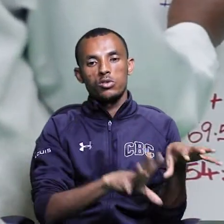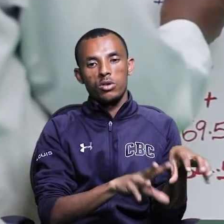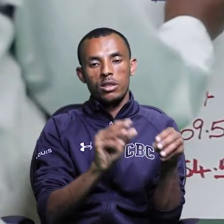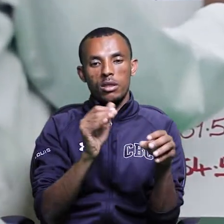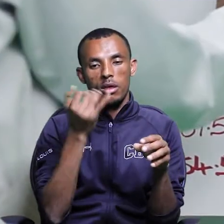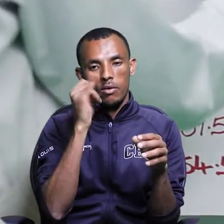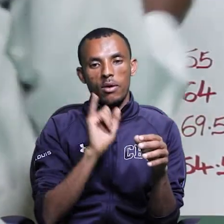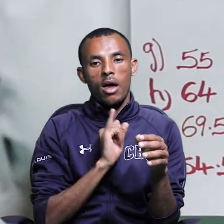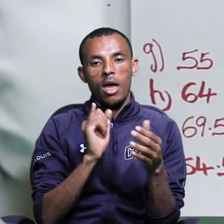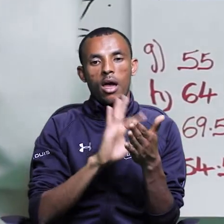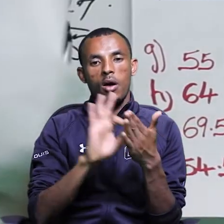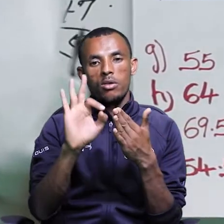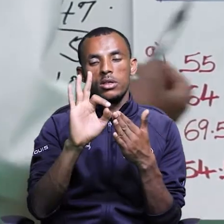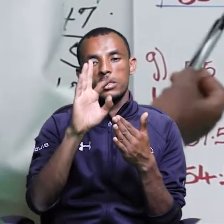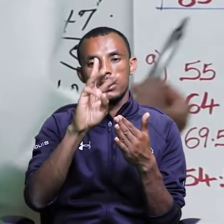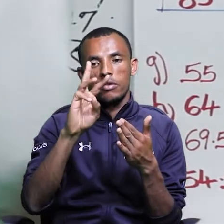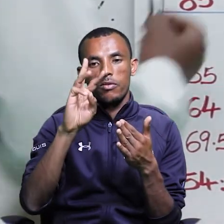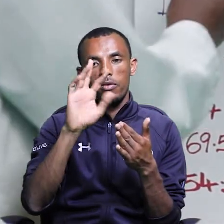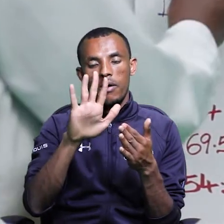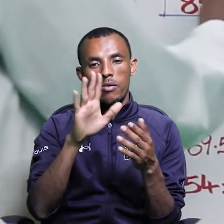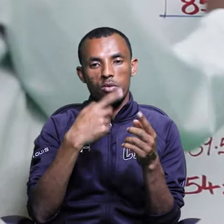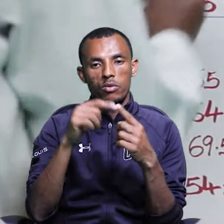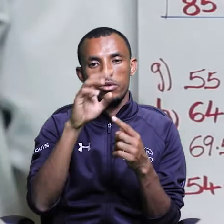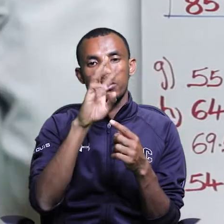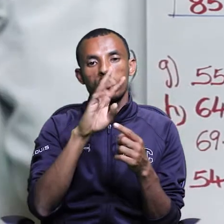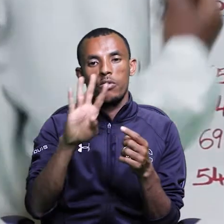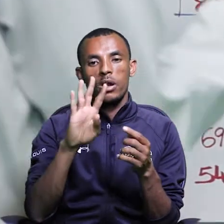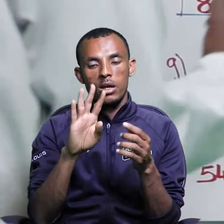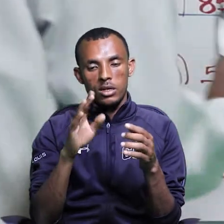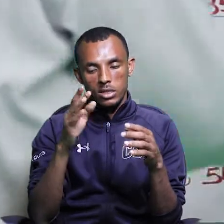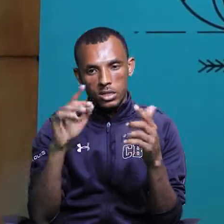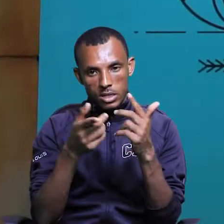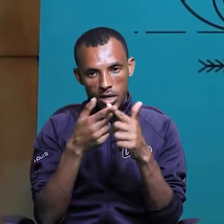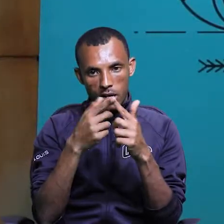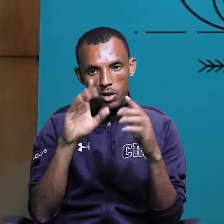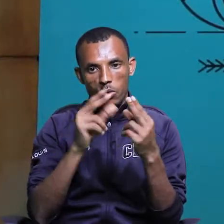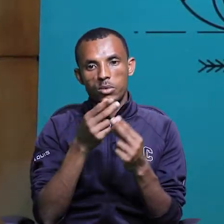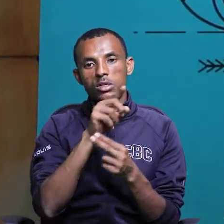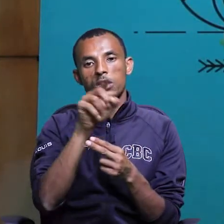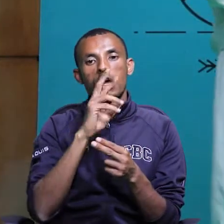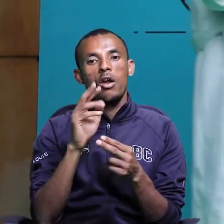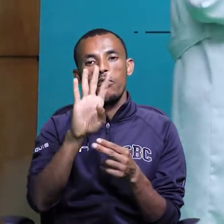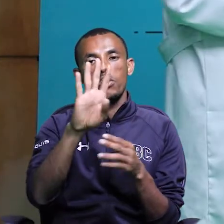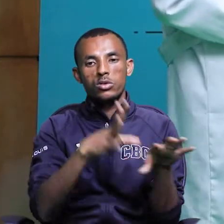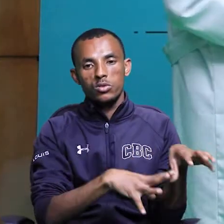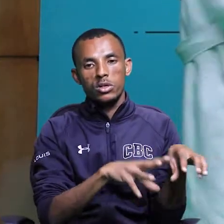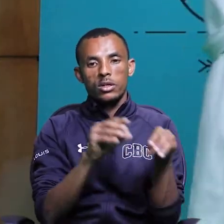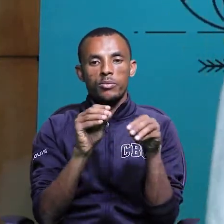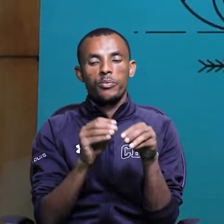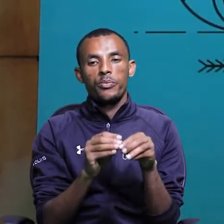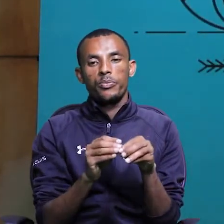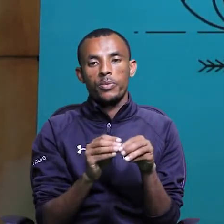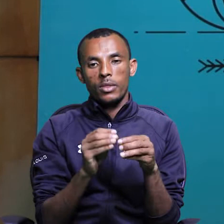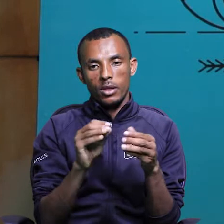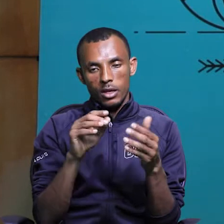If I come from 55 to 64, we have second class. In the second group or class, there are 4 students.